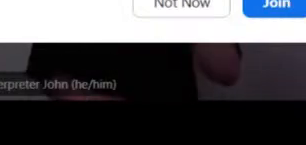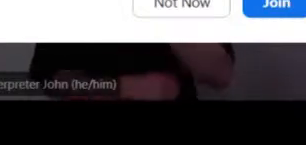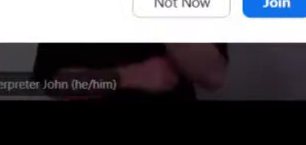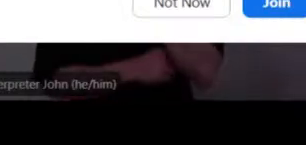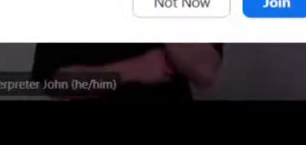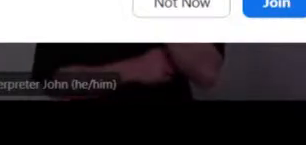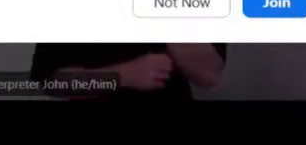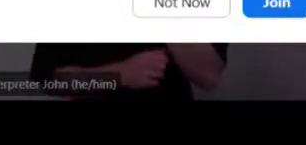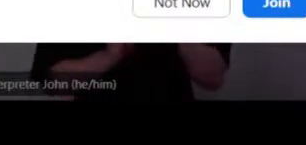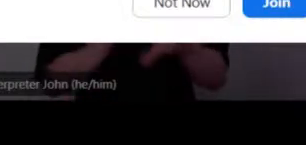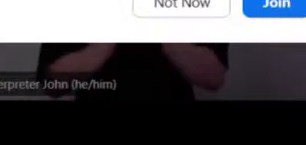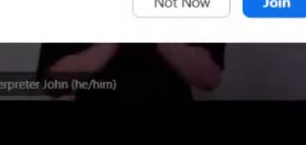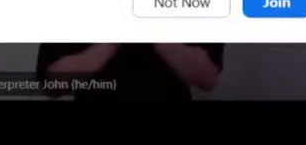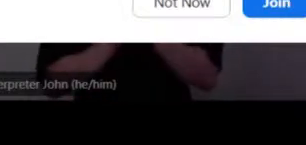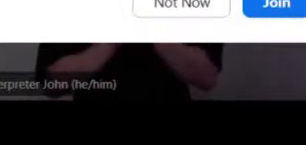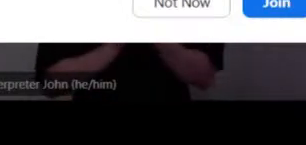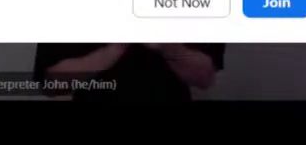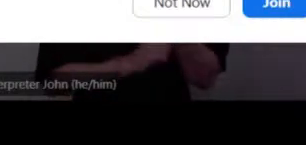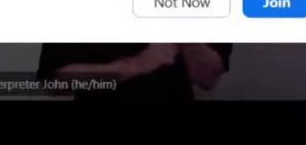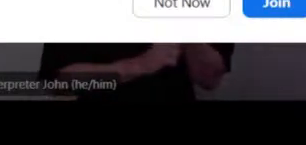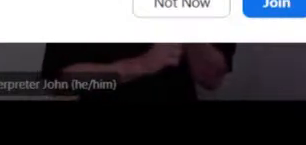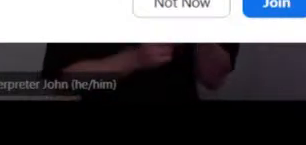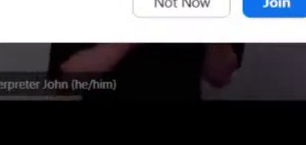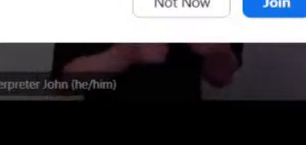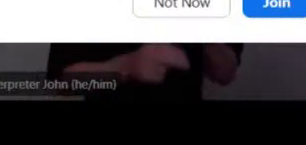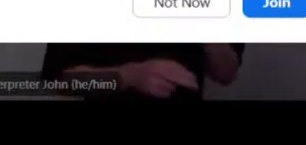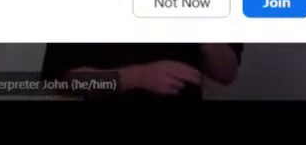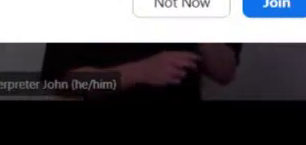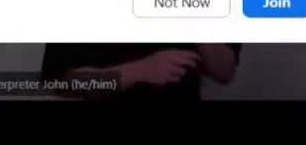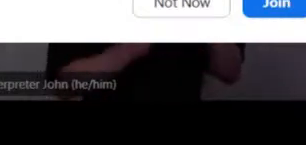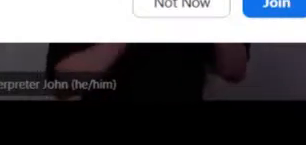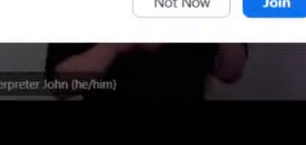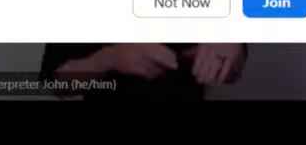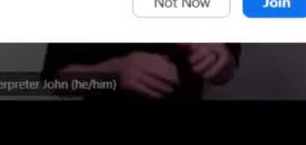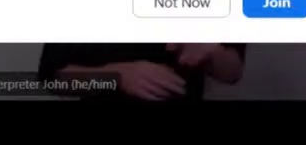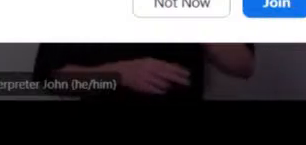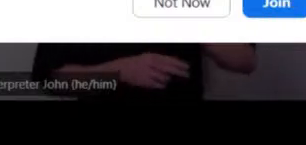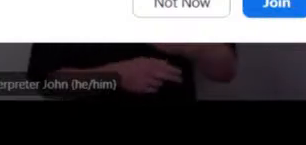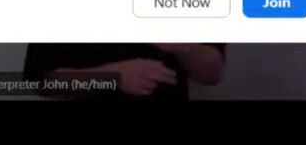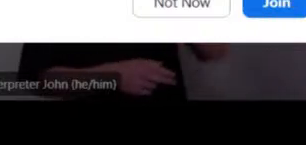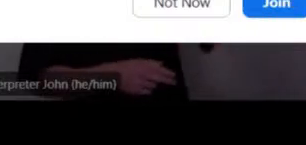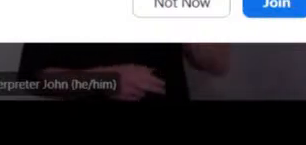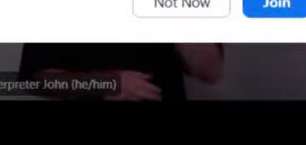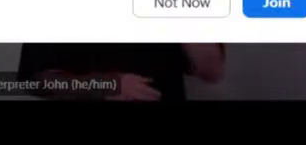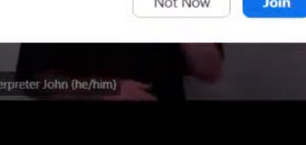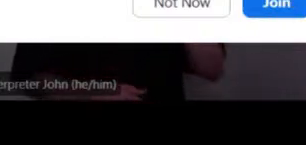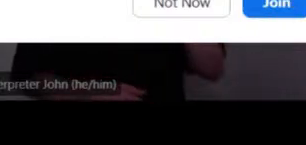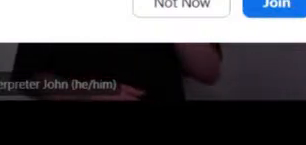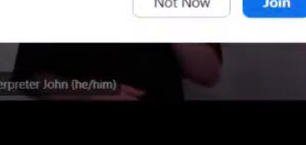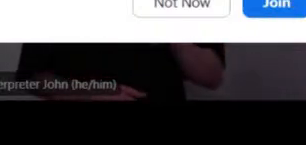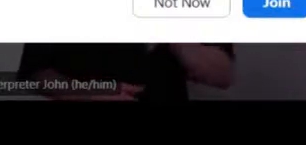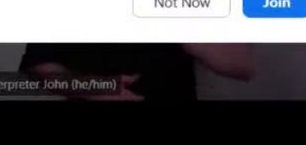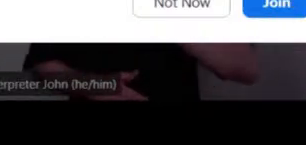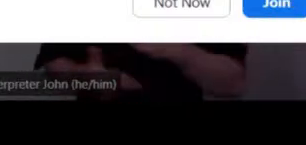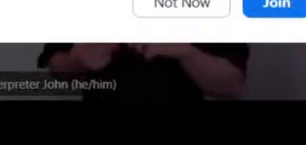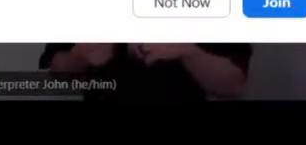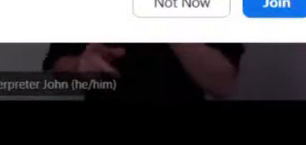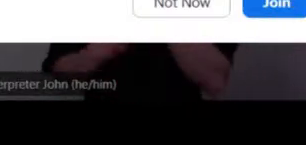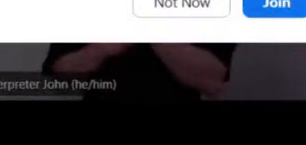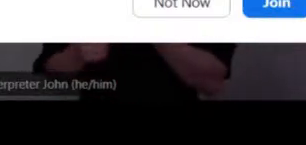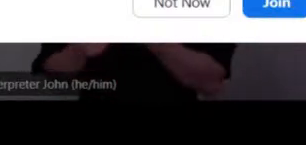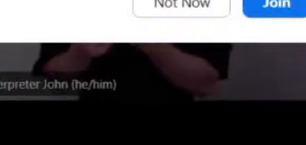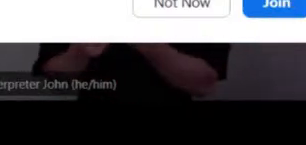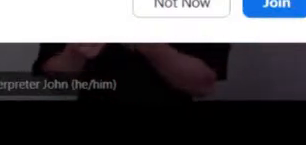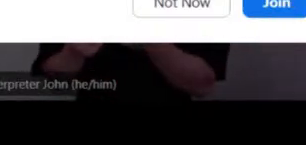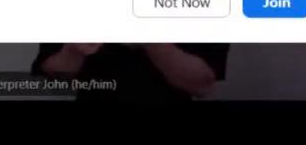the clubhouse, 2 is the man cave, and 3 is the sister circle. And each room